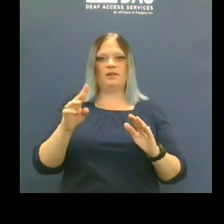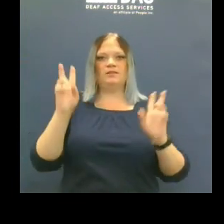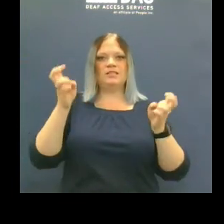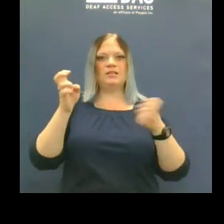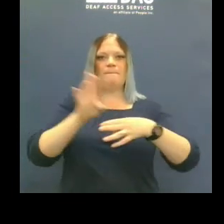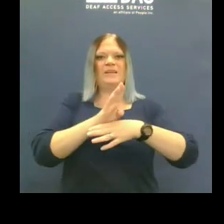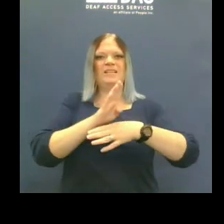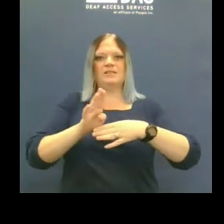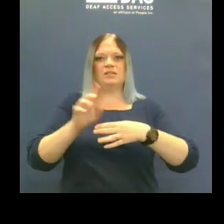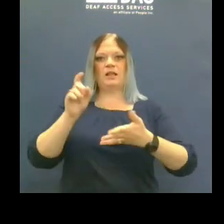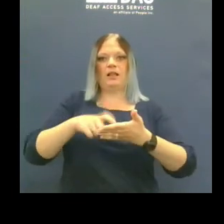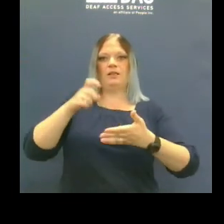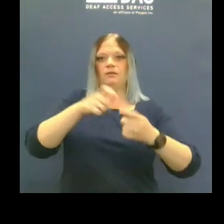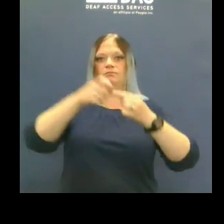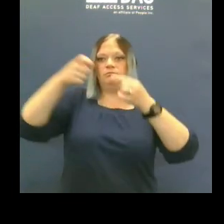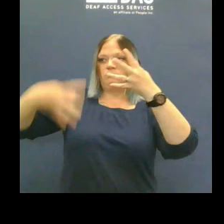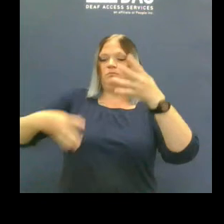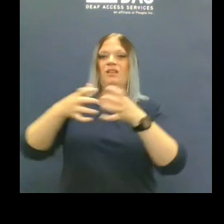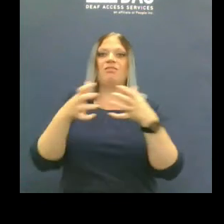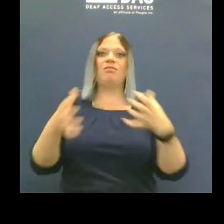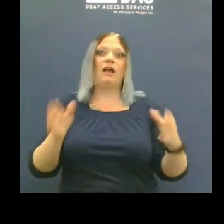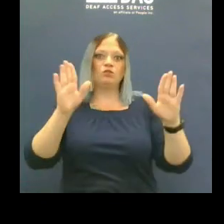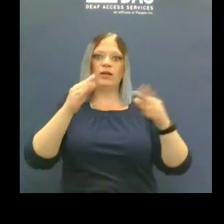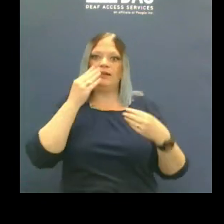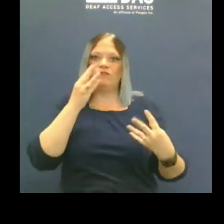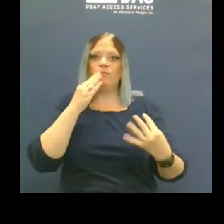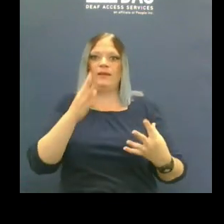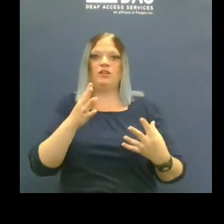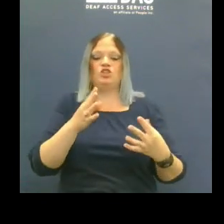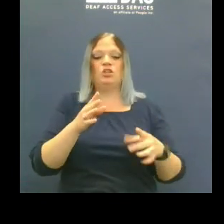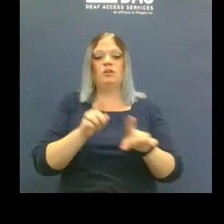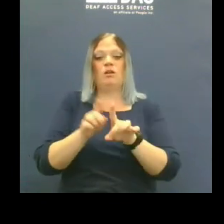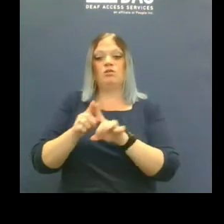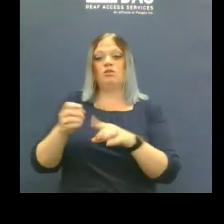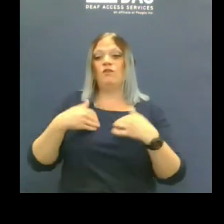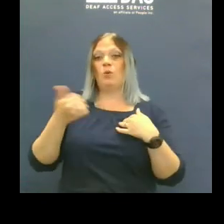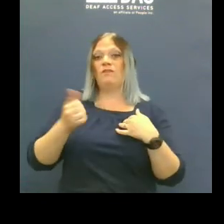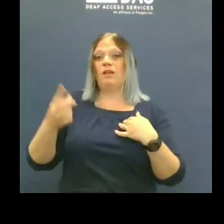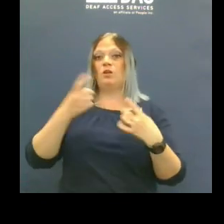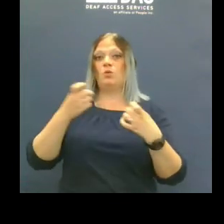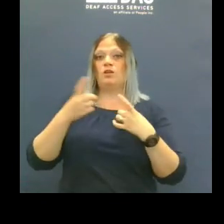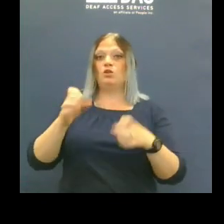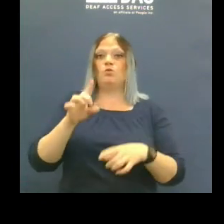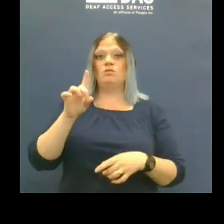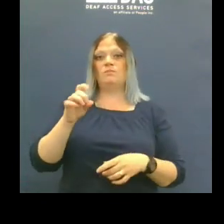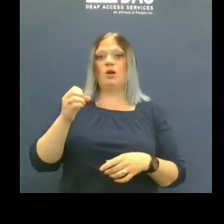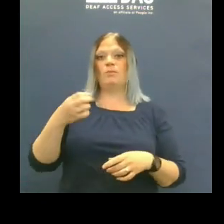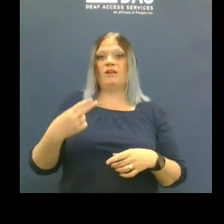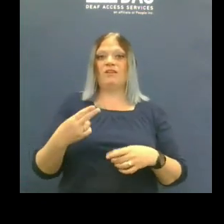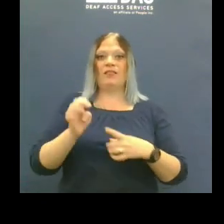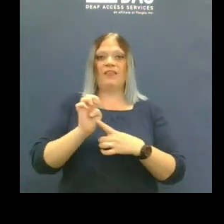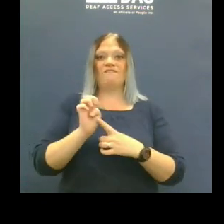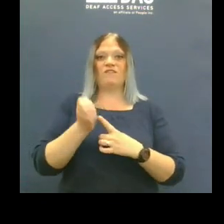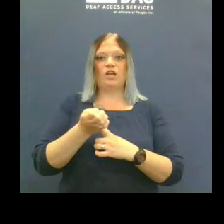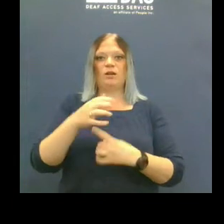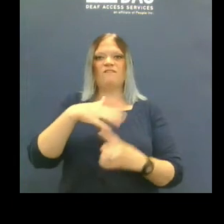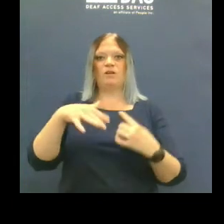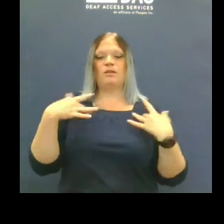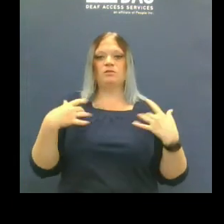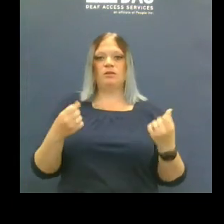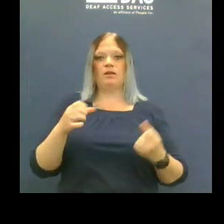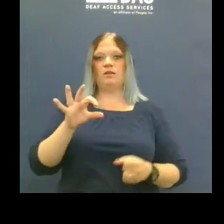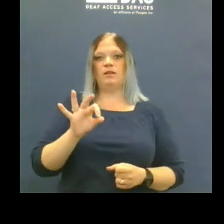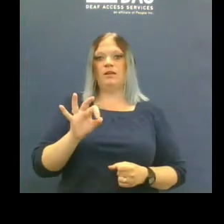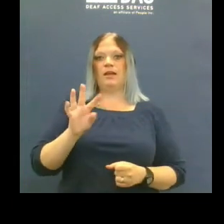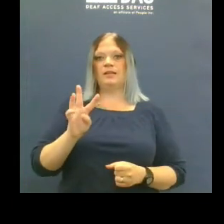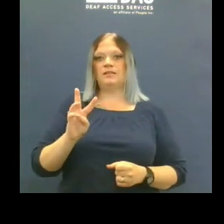a lot of great information. And then also, if you have any questions, you can also call the Department of Health, Environmental Health, at